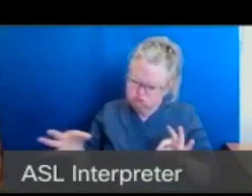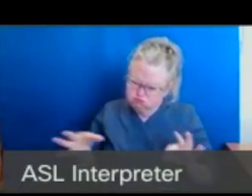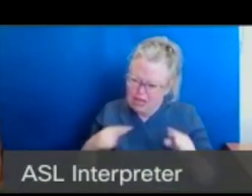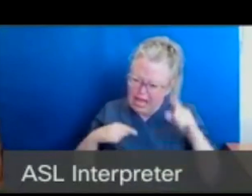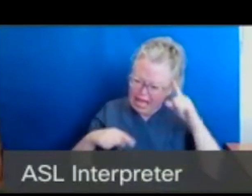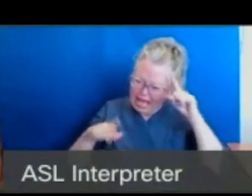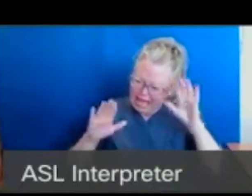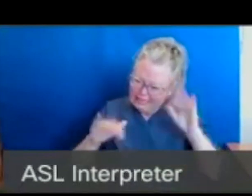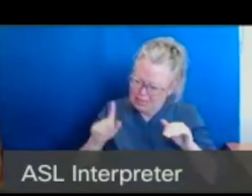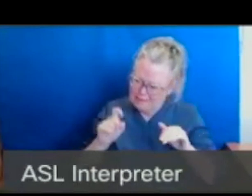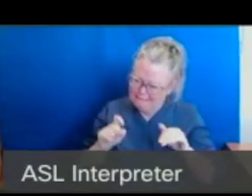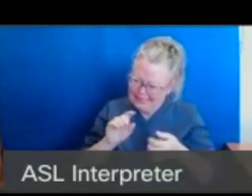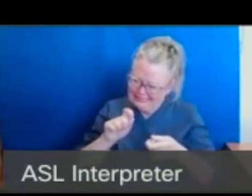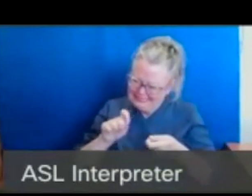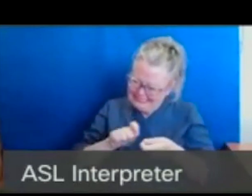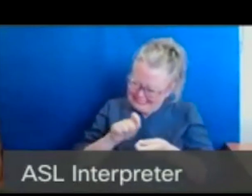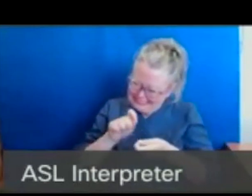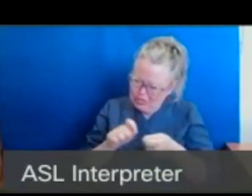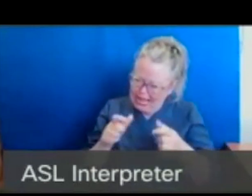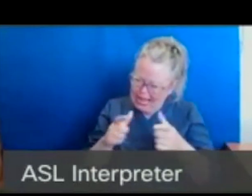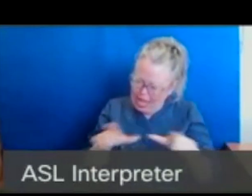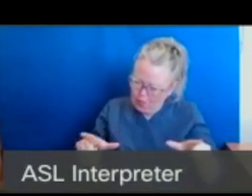in would be